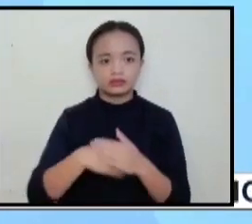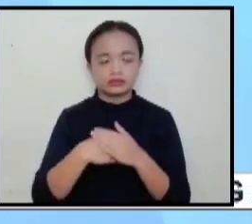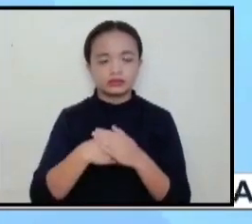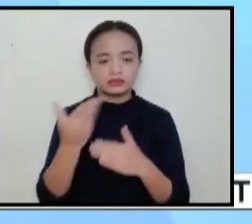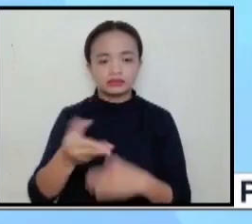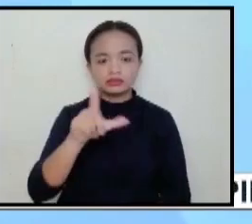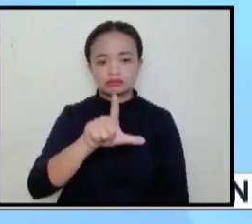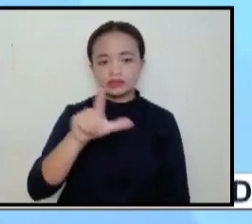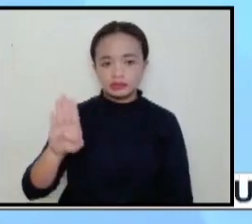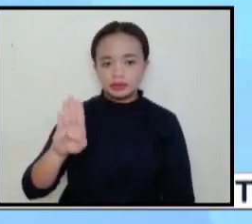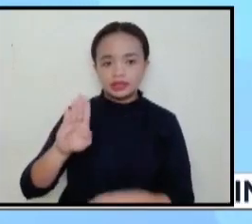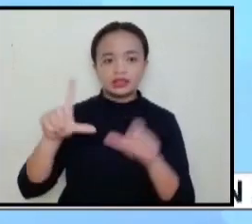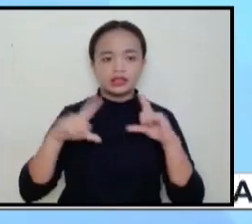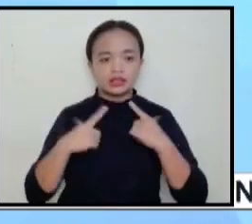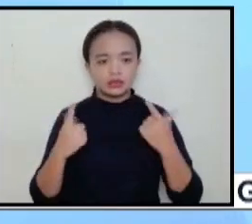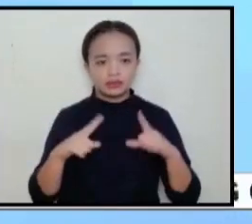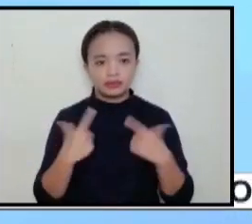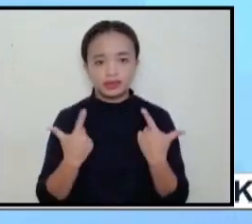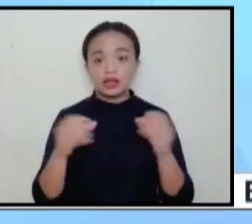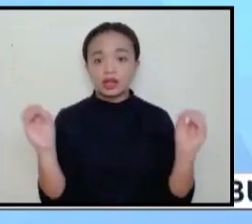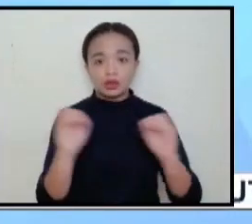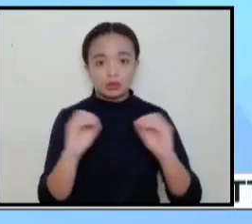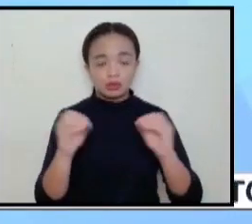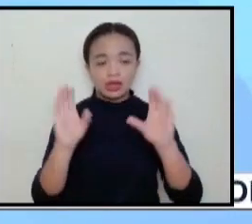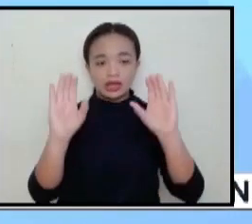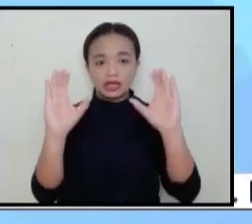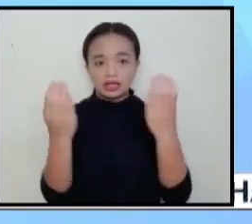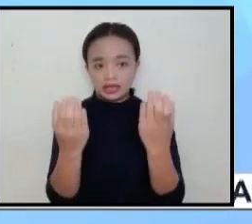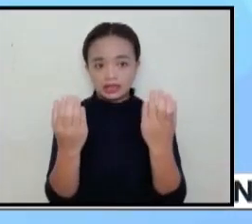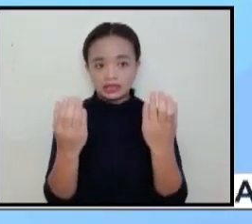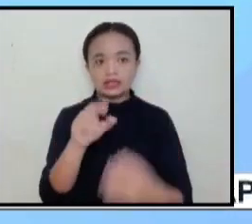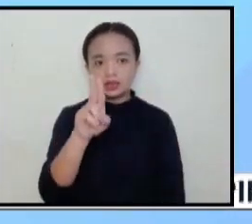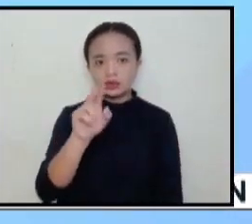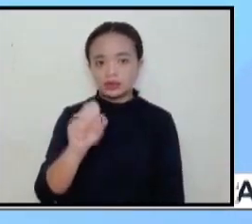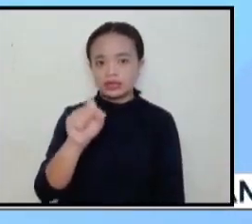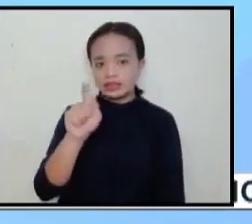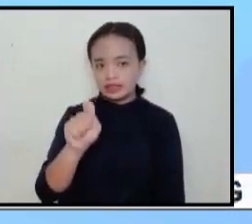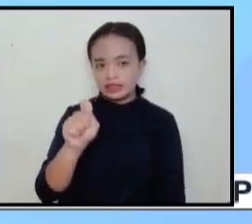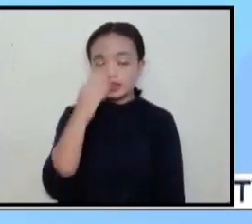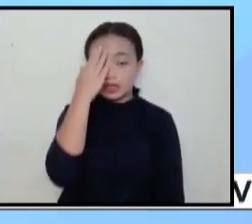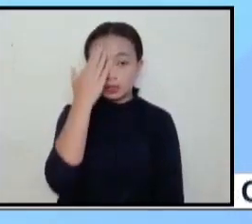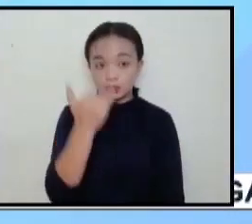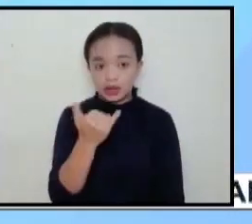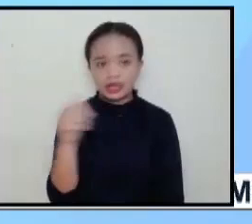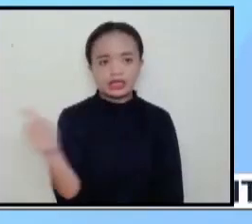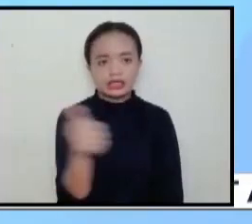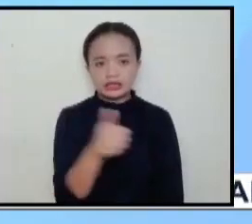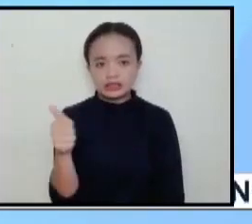Wala rin pasok ang University of Santo Tomas ngayong araw dahil sa transport strike.